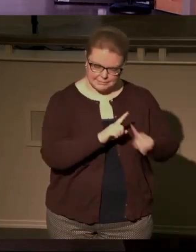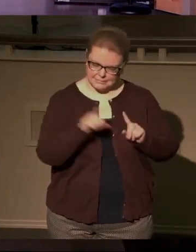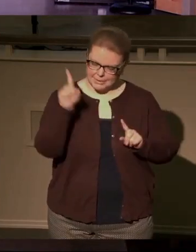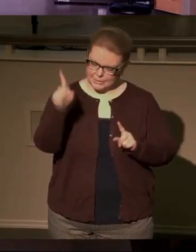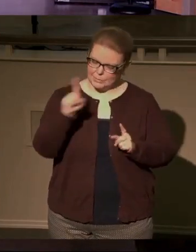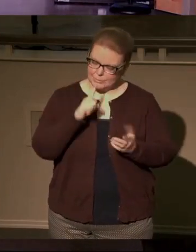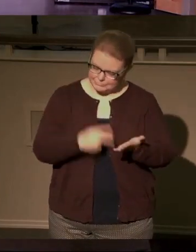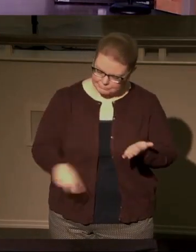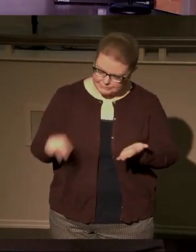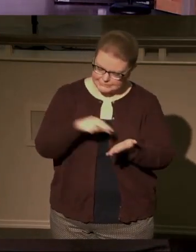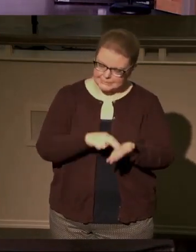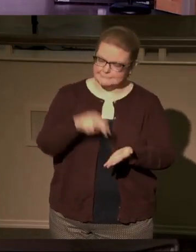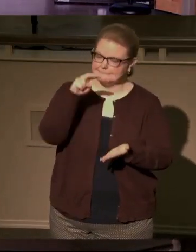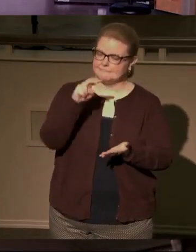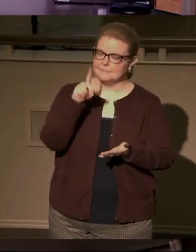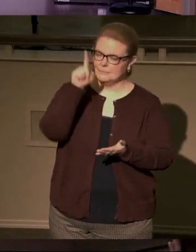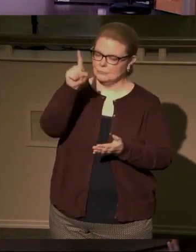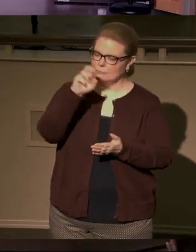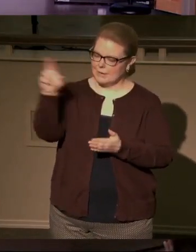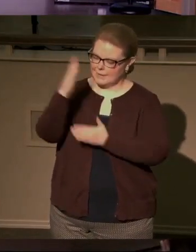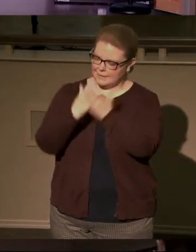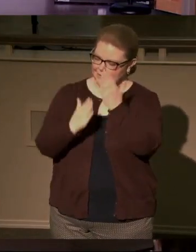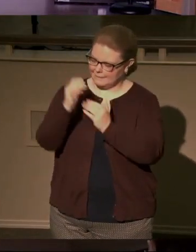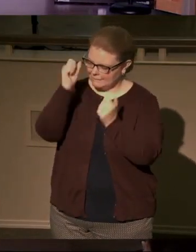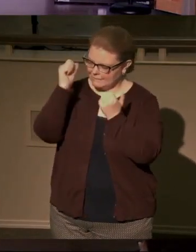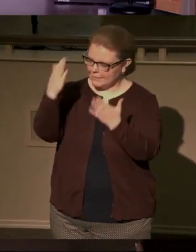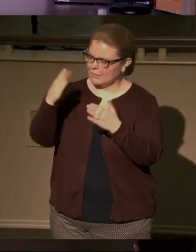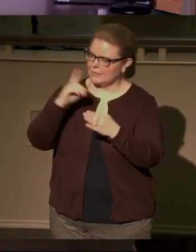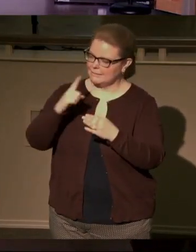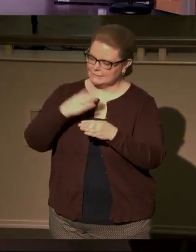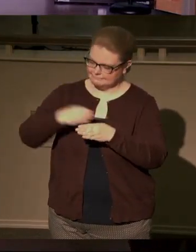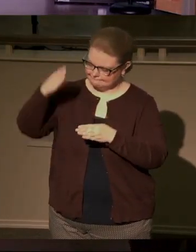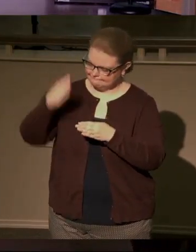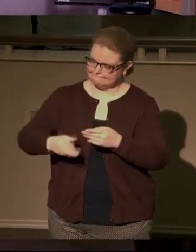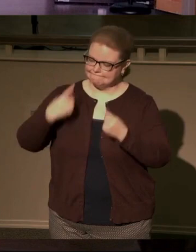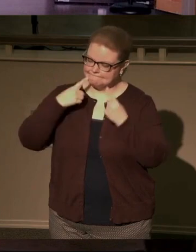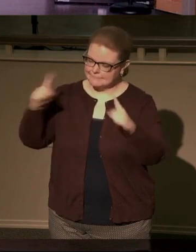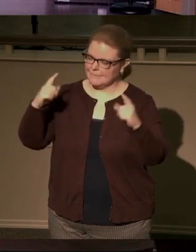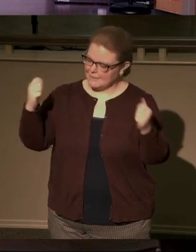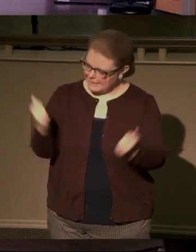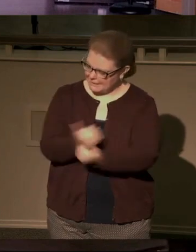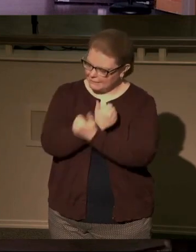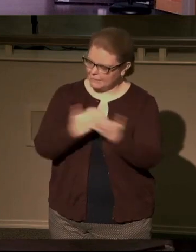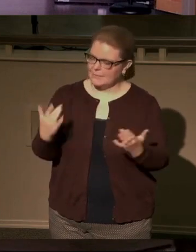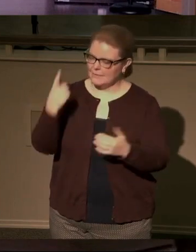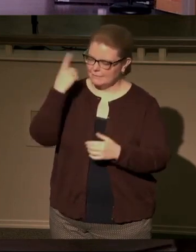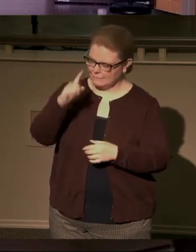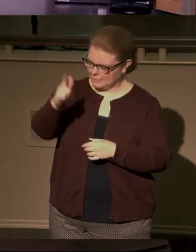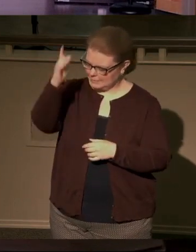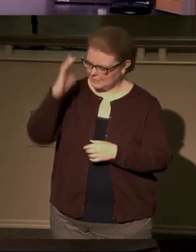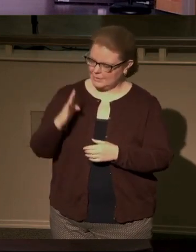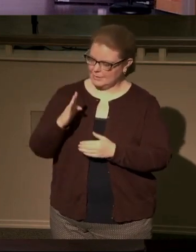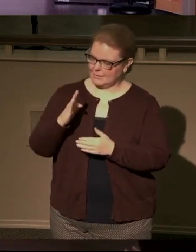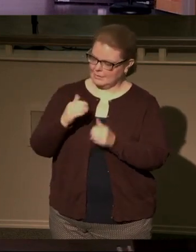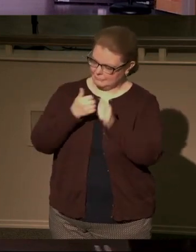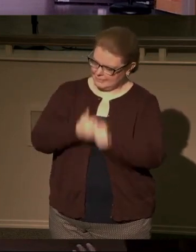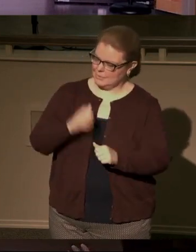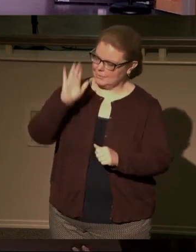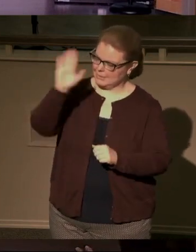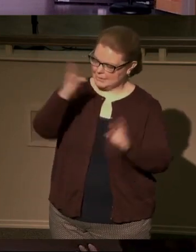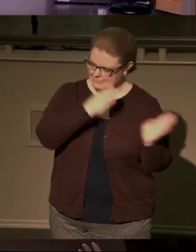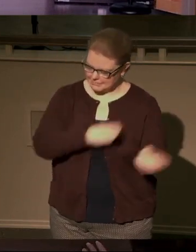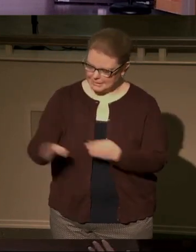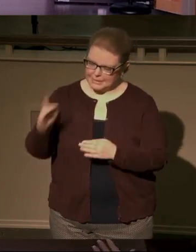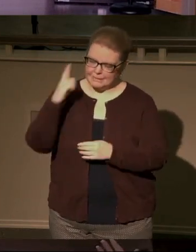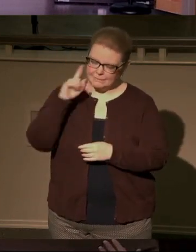at the right hand of the Father, having accomplished the full work of God on behalf of the plan of God for the people of